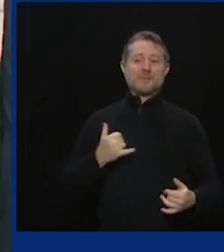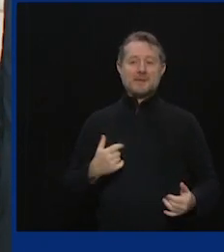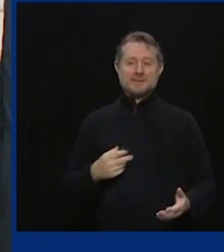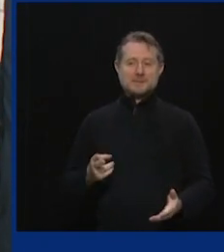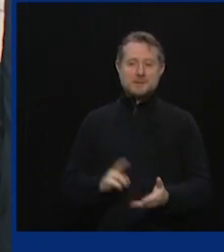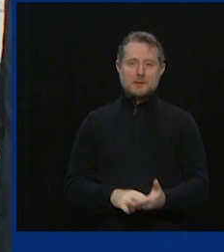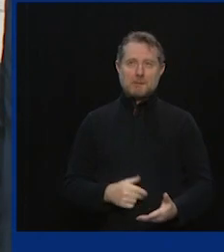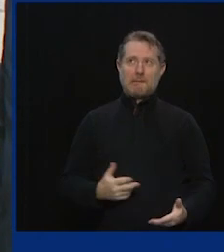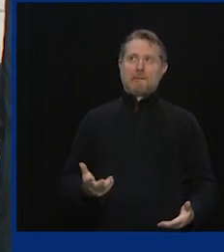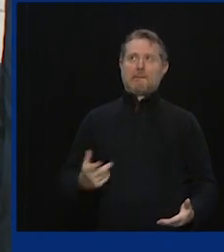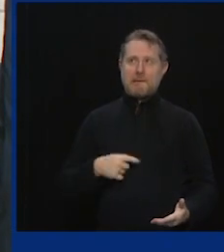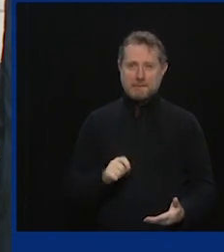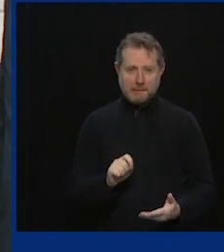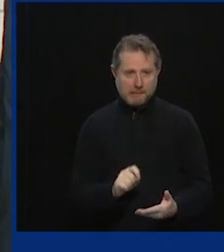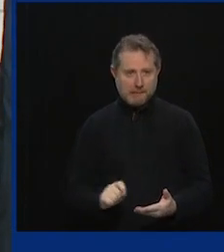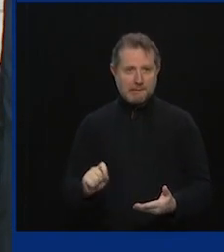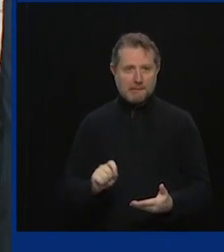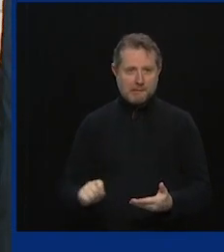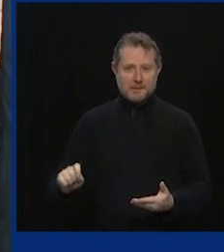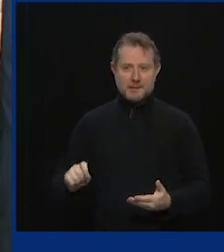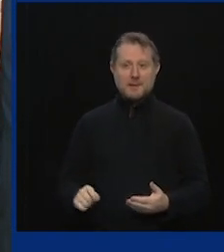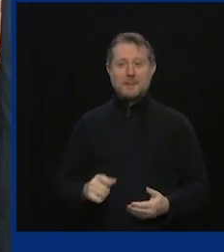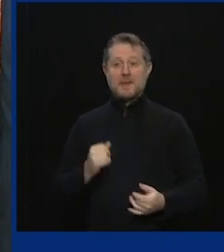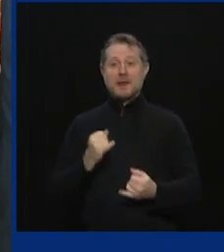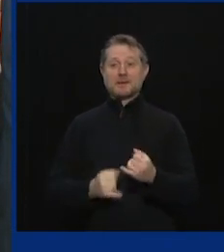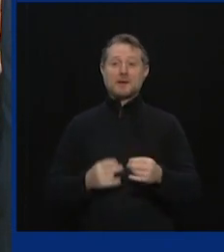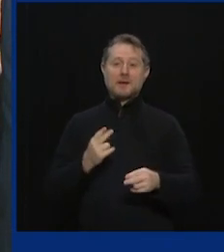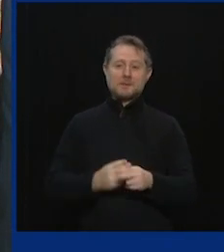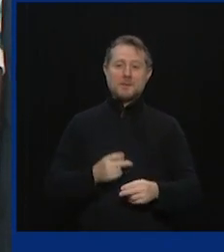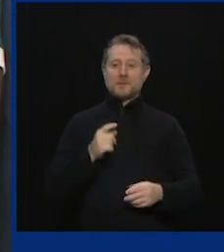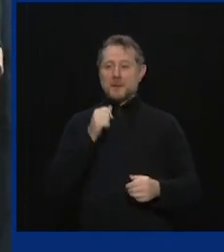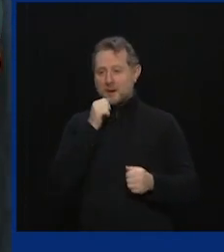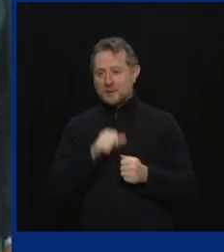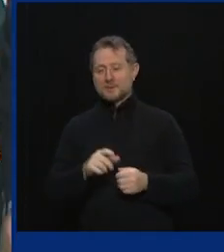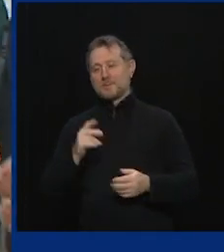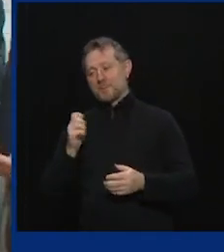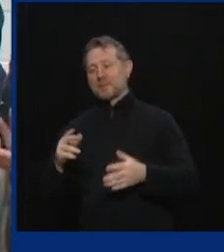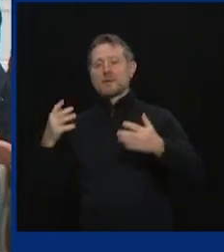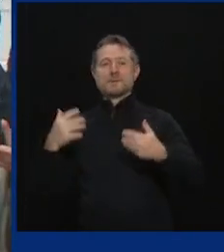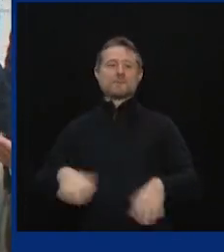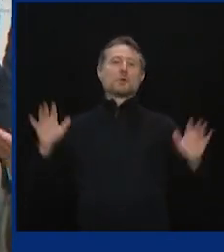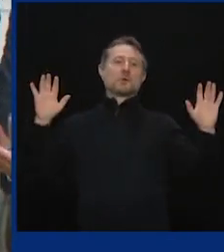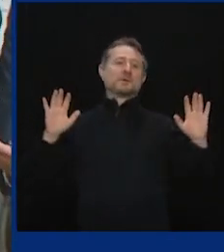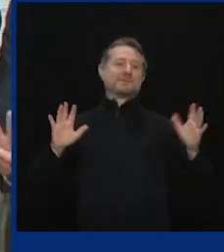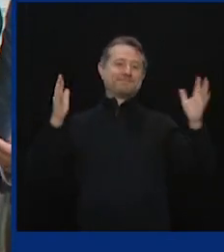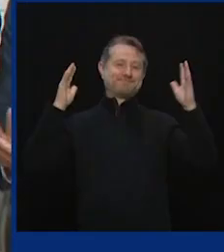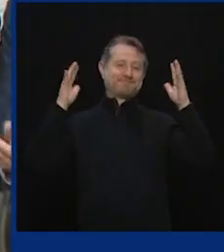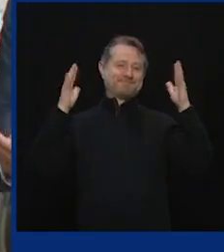about that? The last letter, last pen. Perfect. All right, there we go.